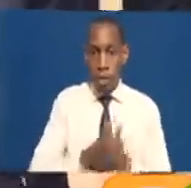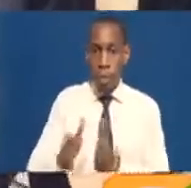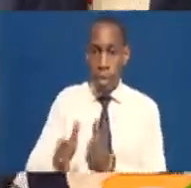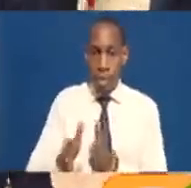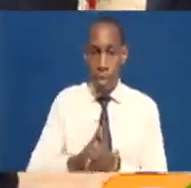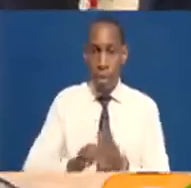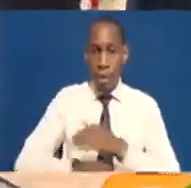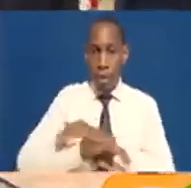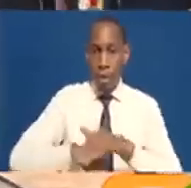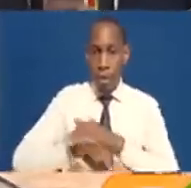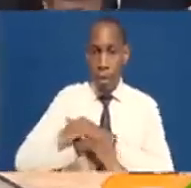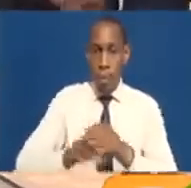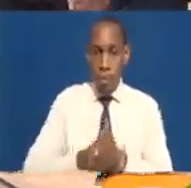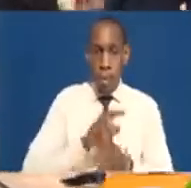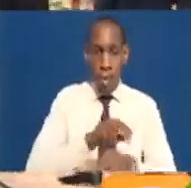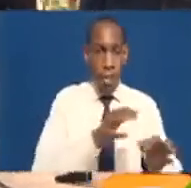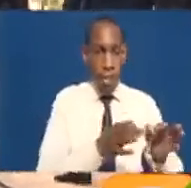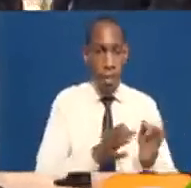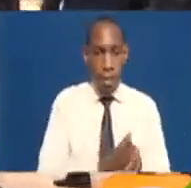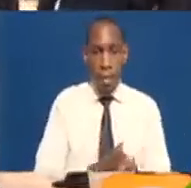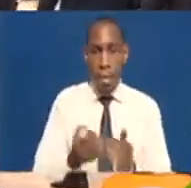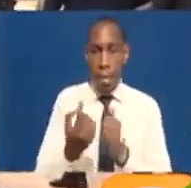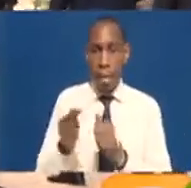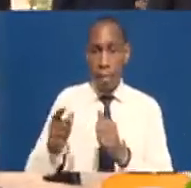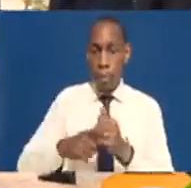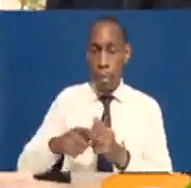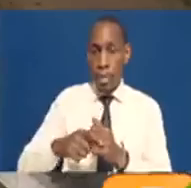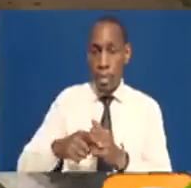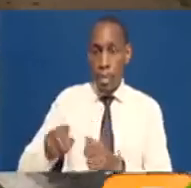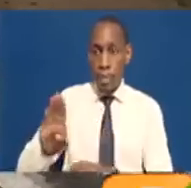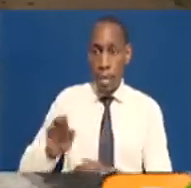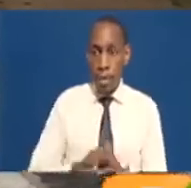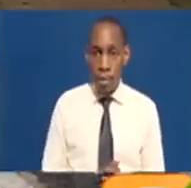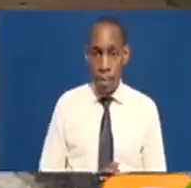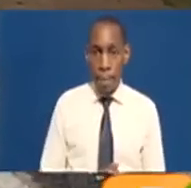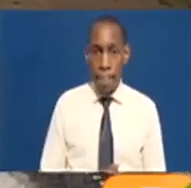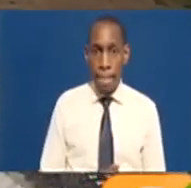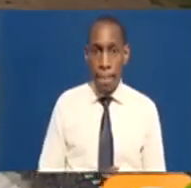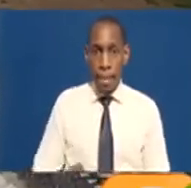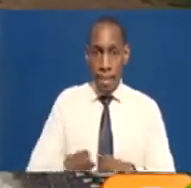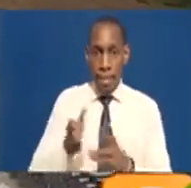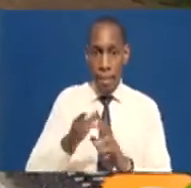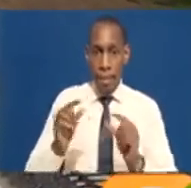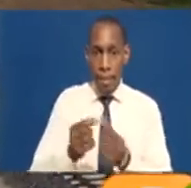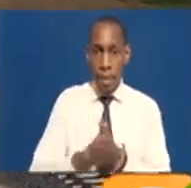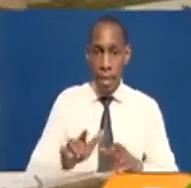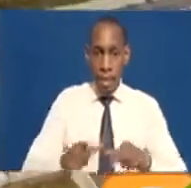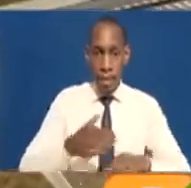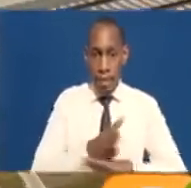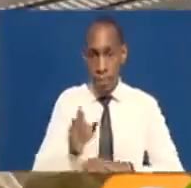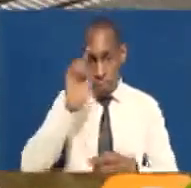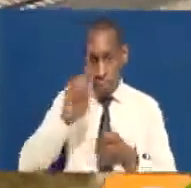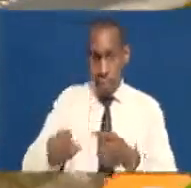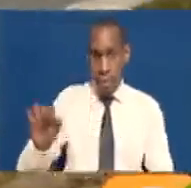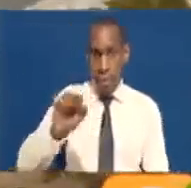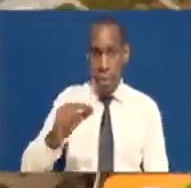to rob the Kenyan exchequer 11.6 billion shillings. The letter linked the cartel to land fraud targeting the standard